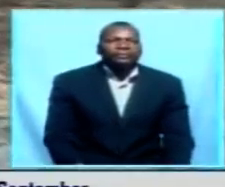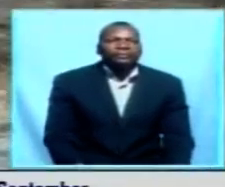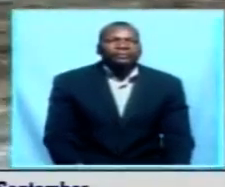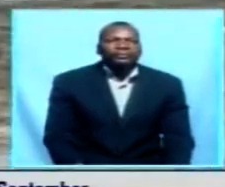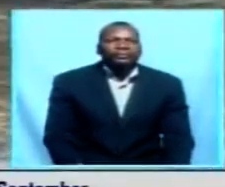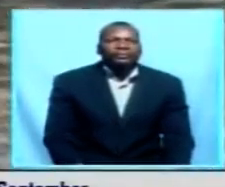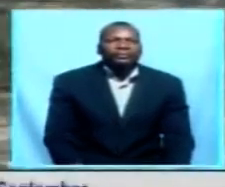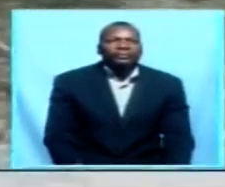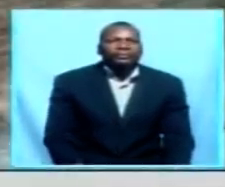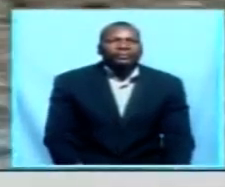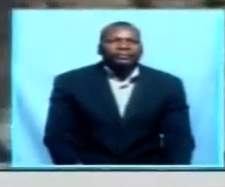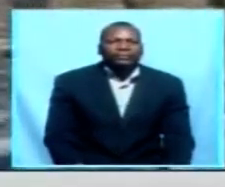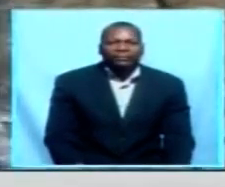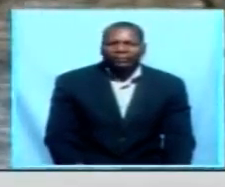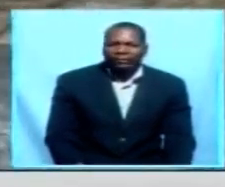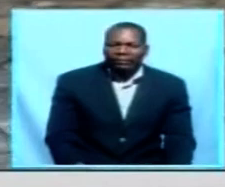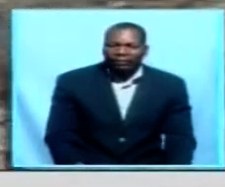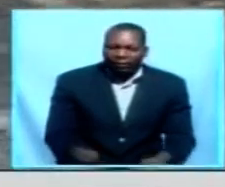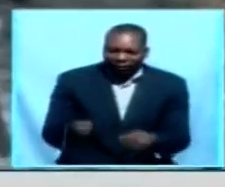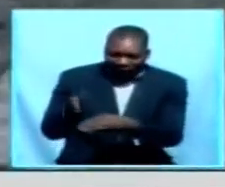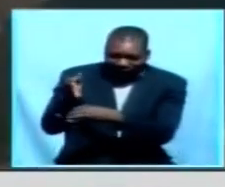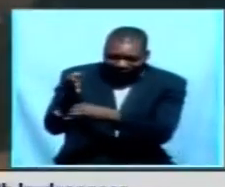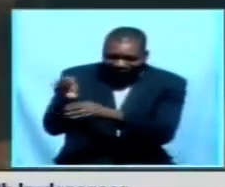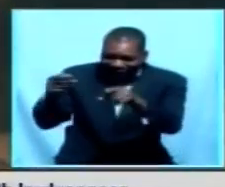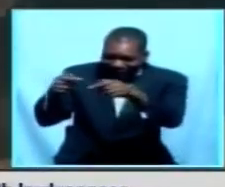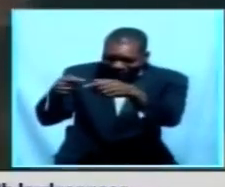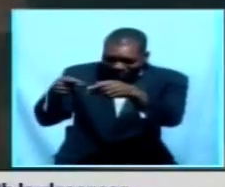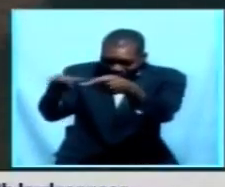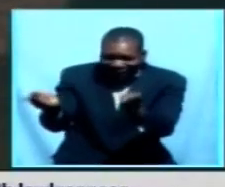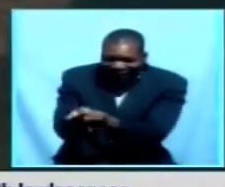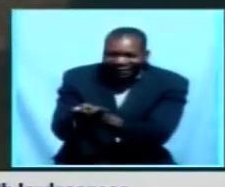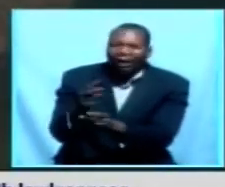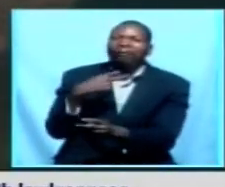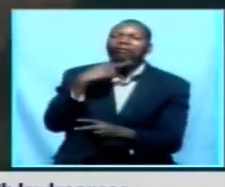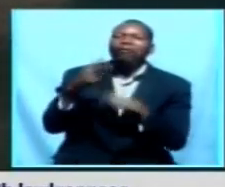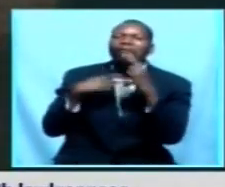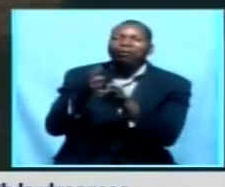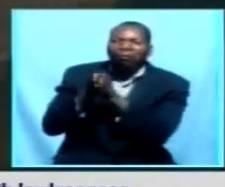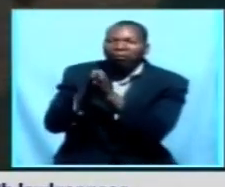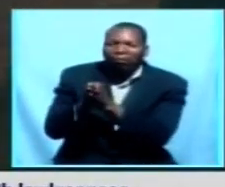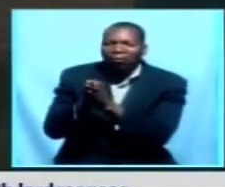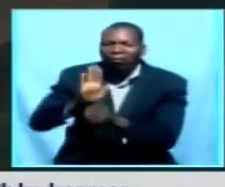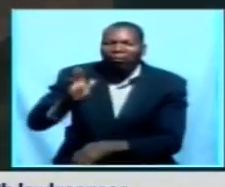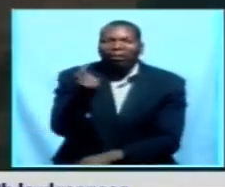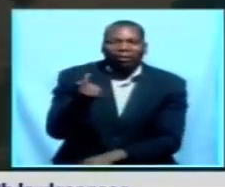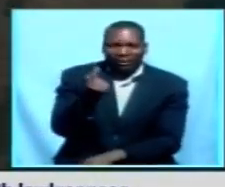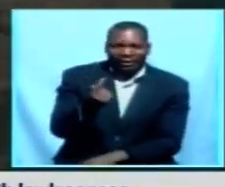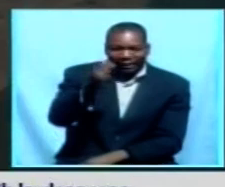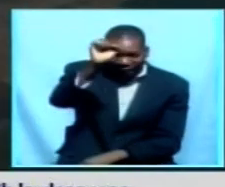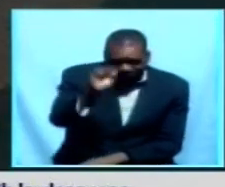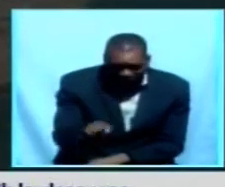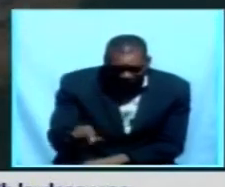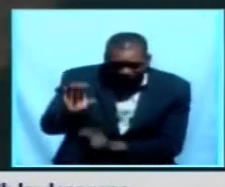It's the only greeting that one gets at Chikwato fishing camp on the banks of the Kafiwe River in Namwala district of Southern